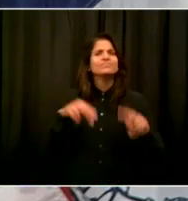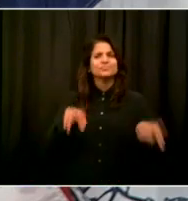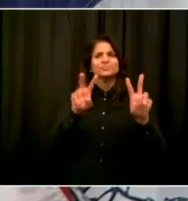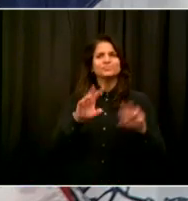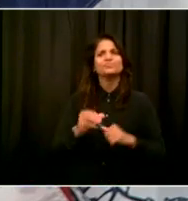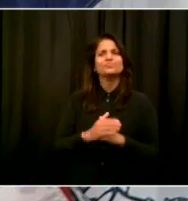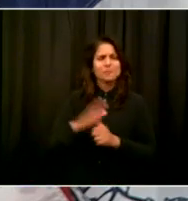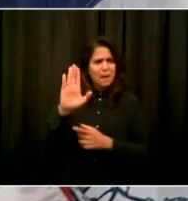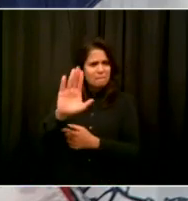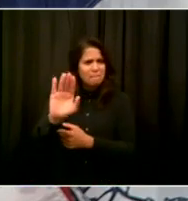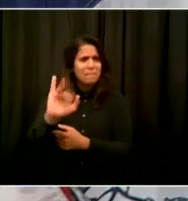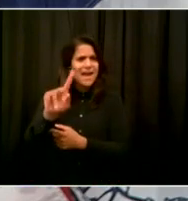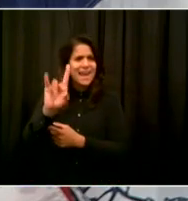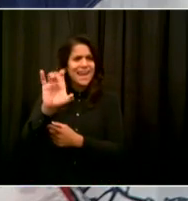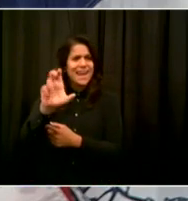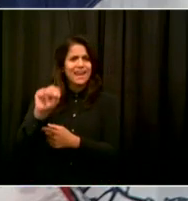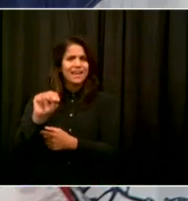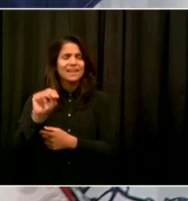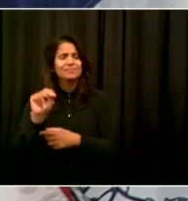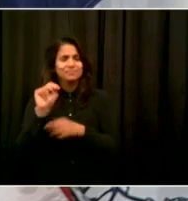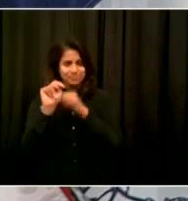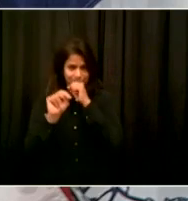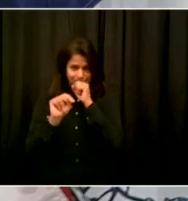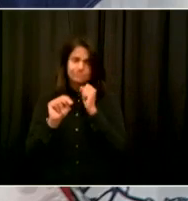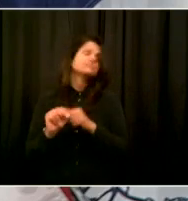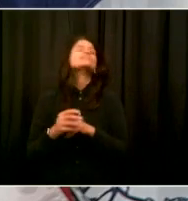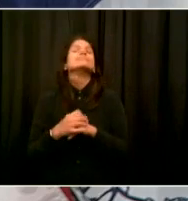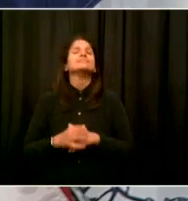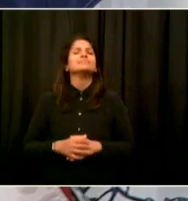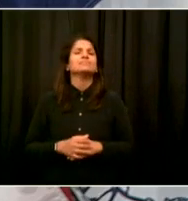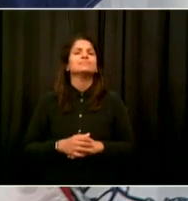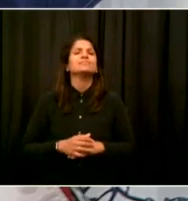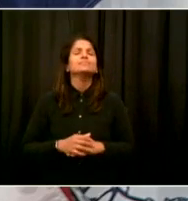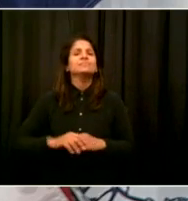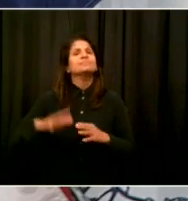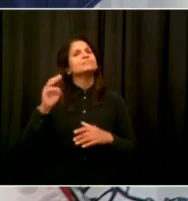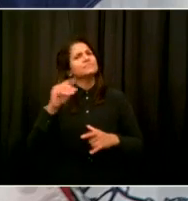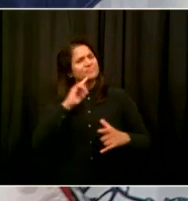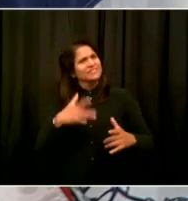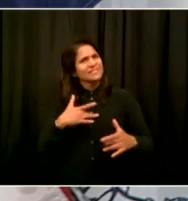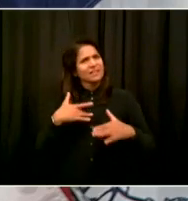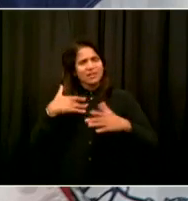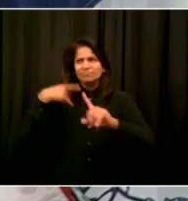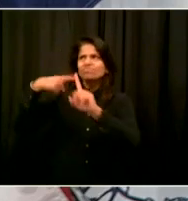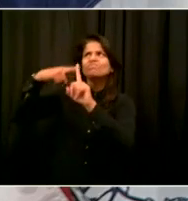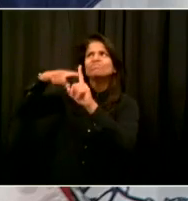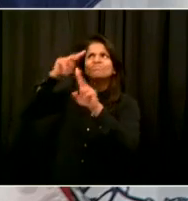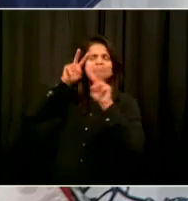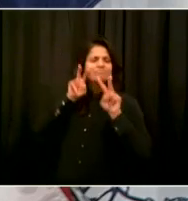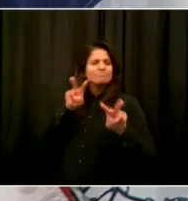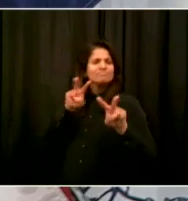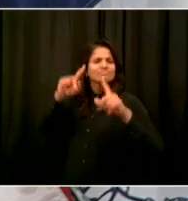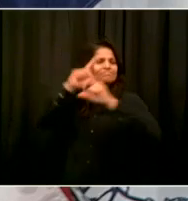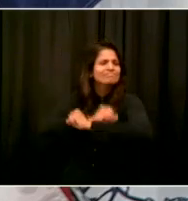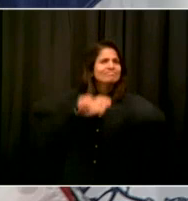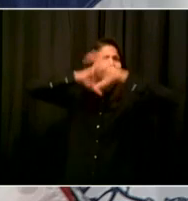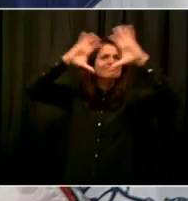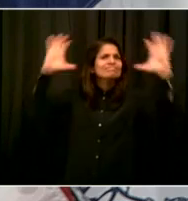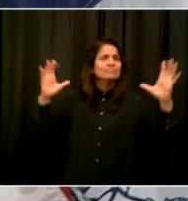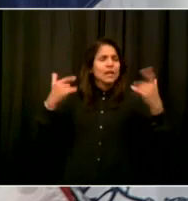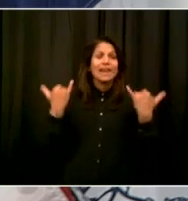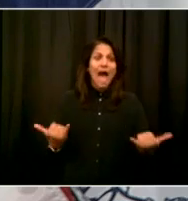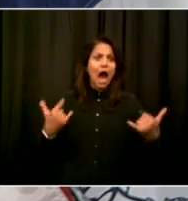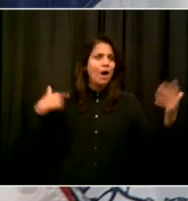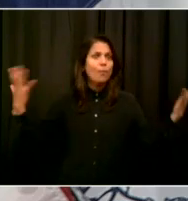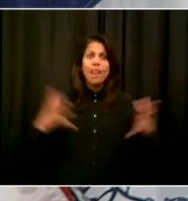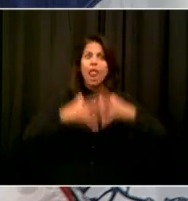who he is. That's the kind of person he is. And Kamala Harris is going to do so much by his side and has fundamentally changed this